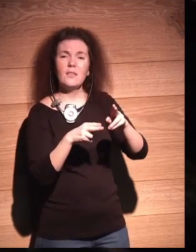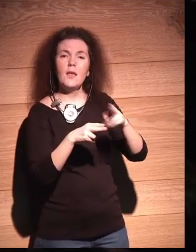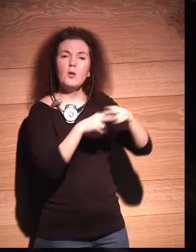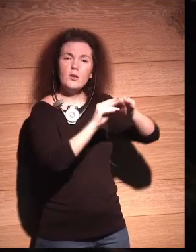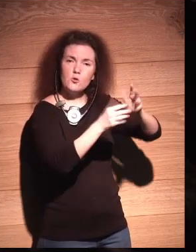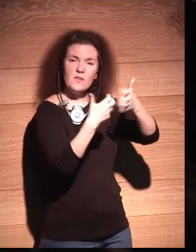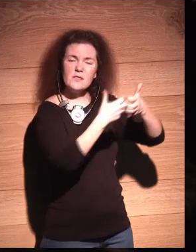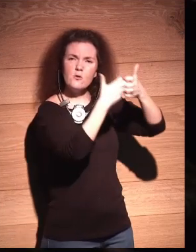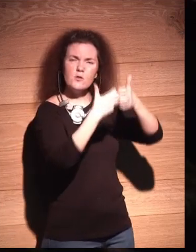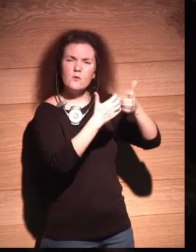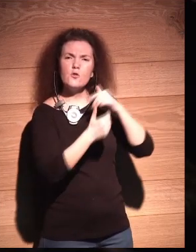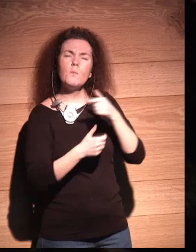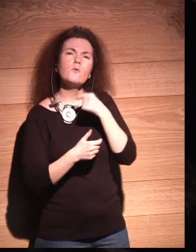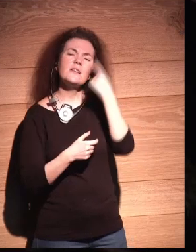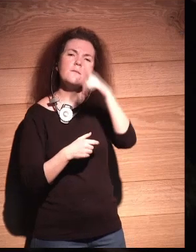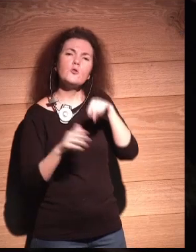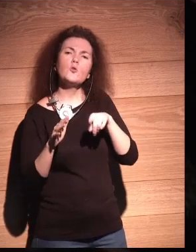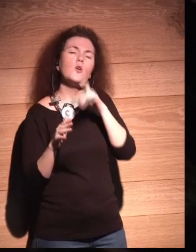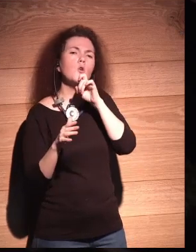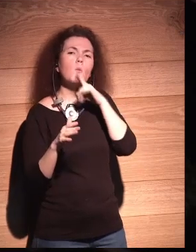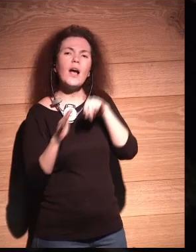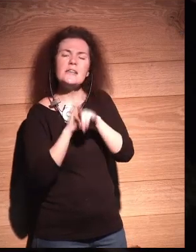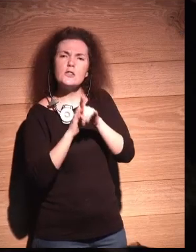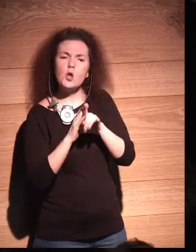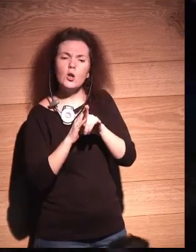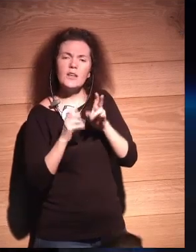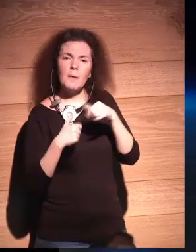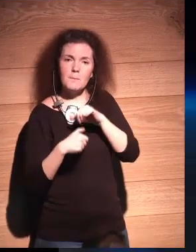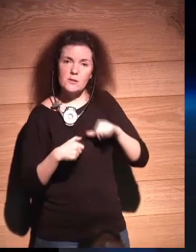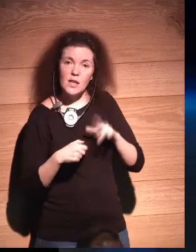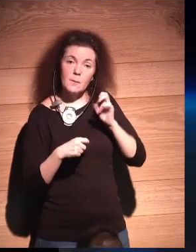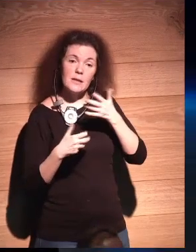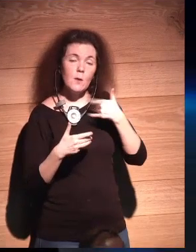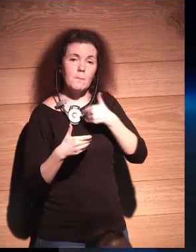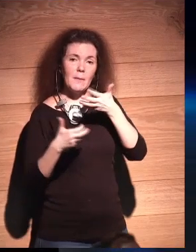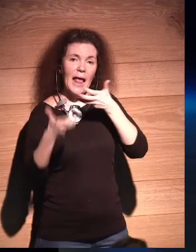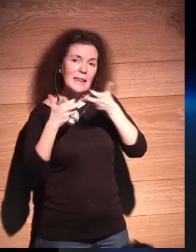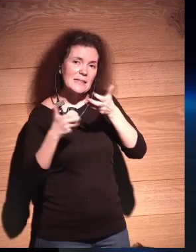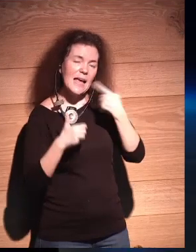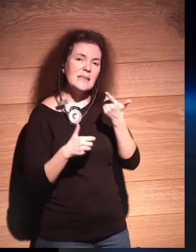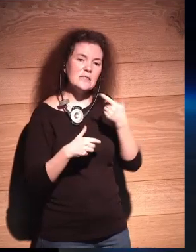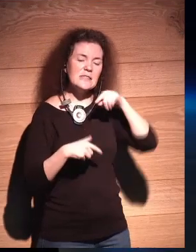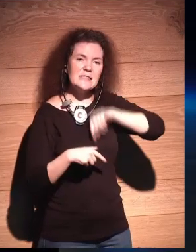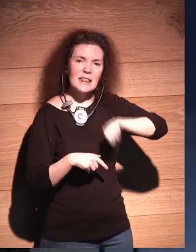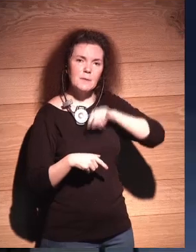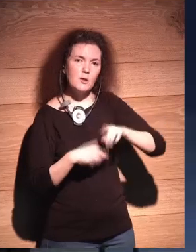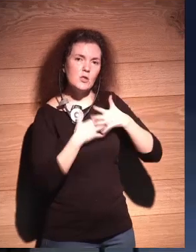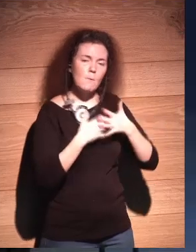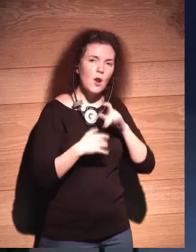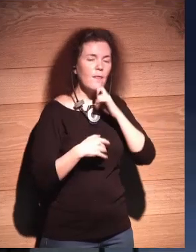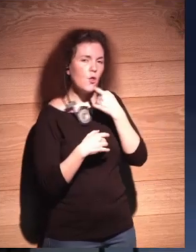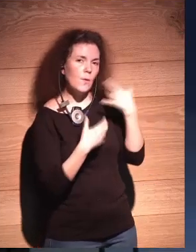handle on a personal level and also as an artist? Thank you. On a personal level, it's very disastrous now. I